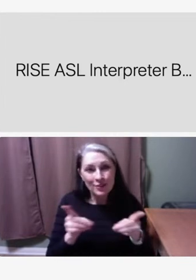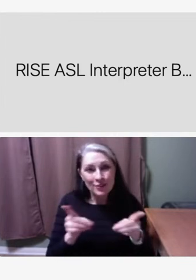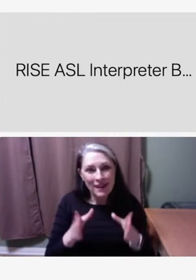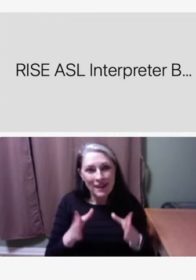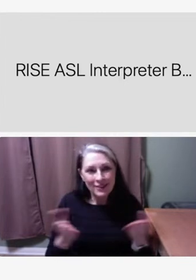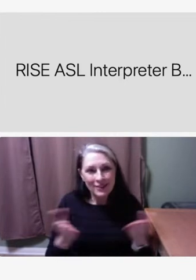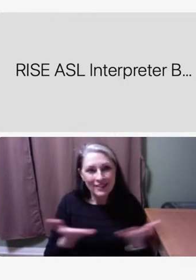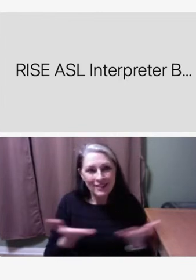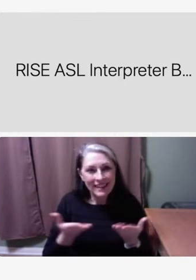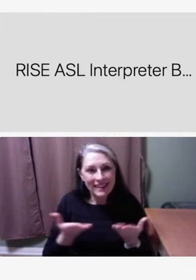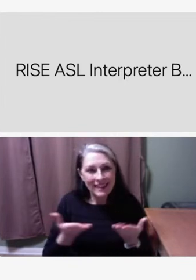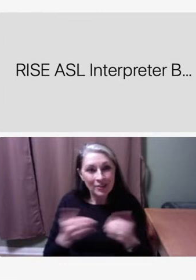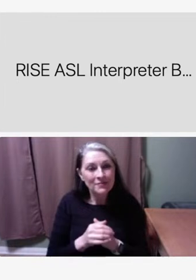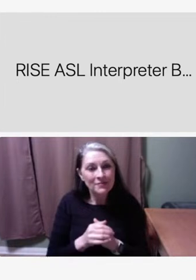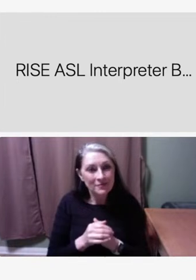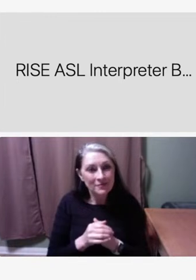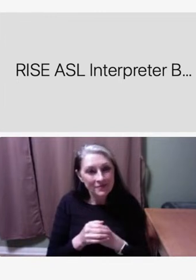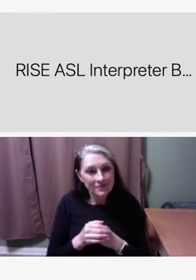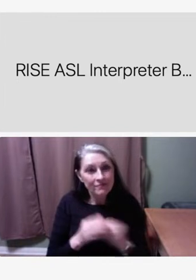And I want to thank you